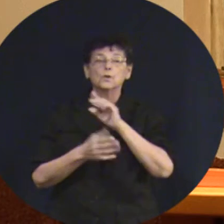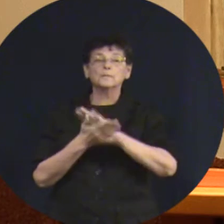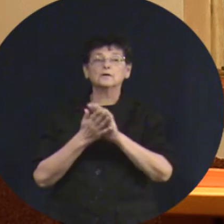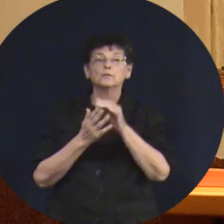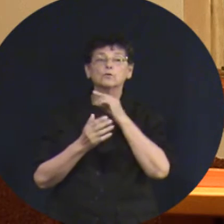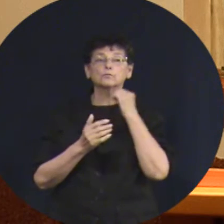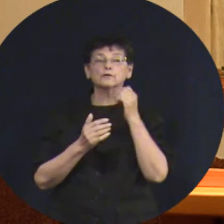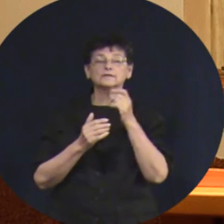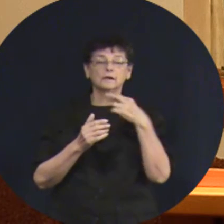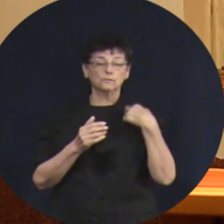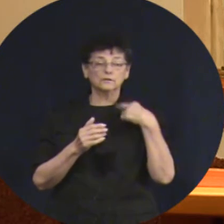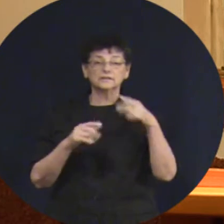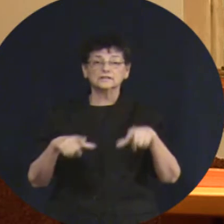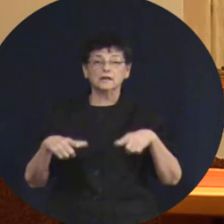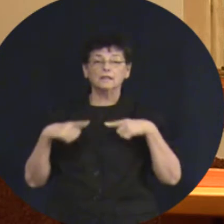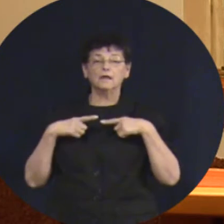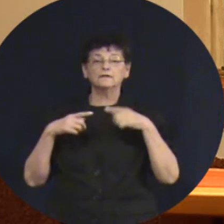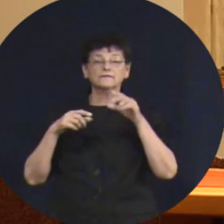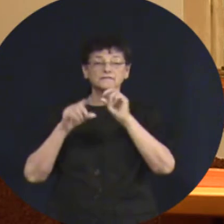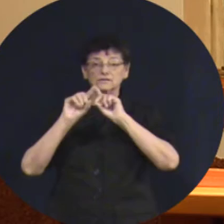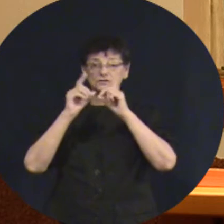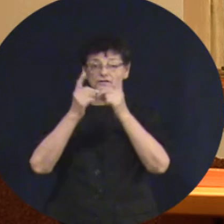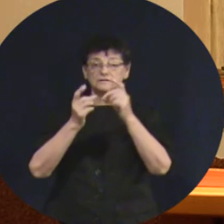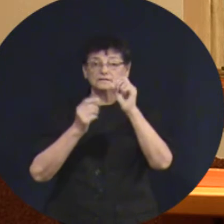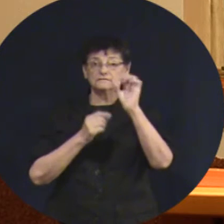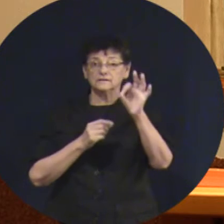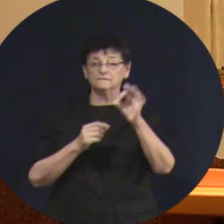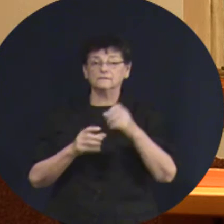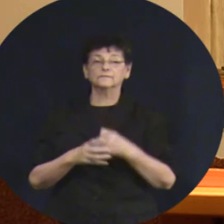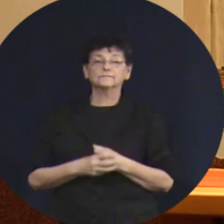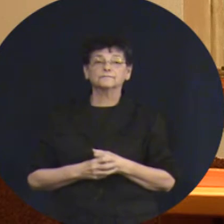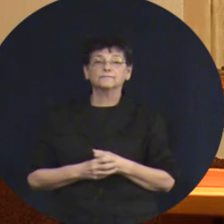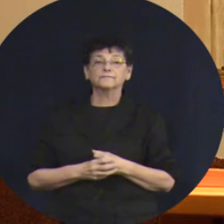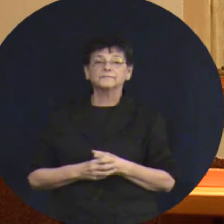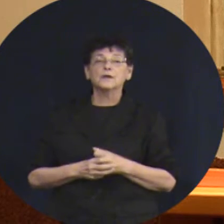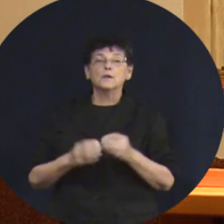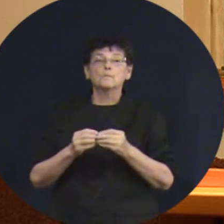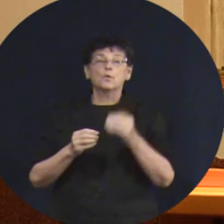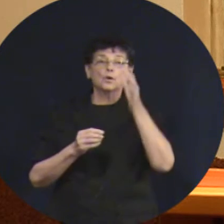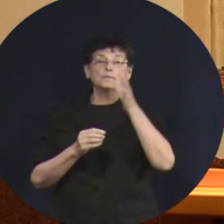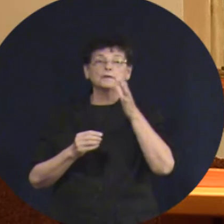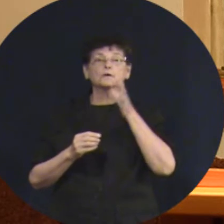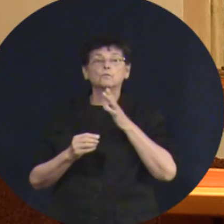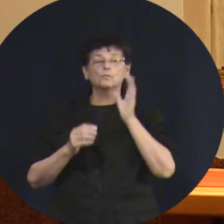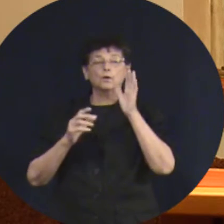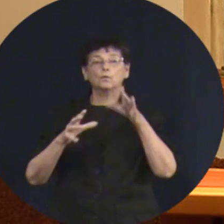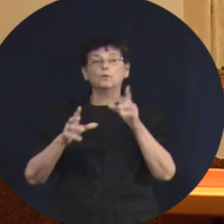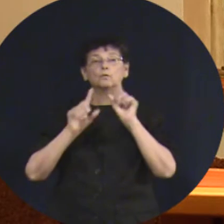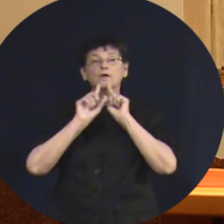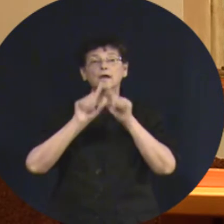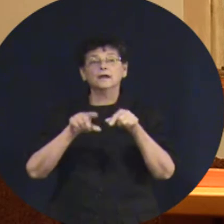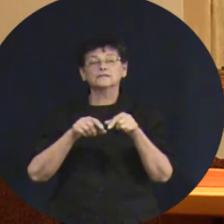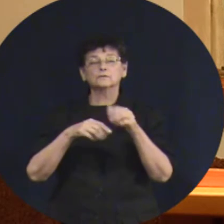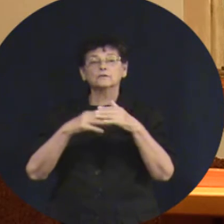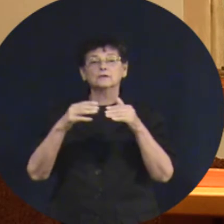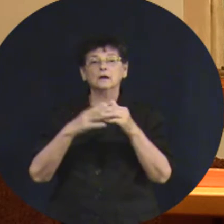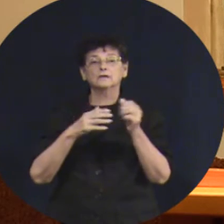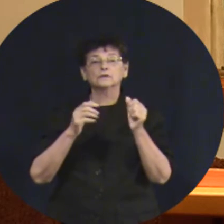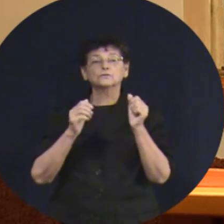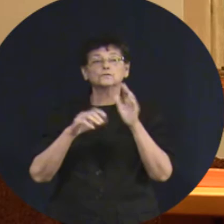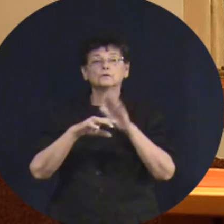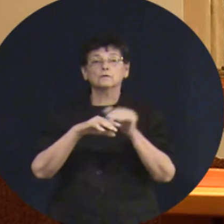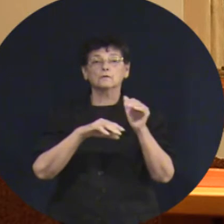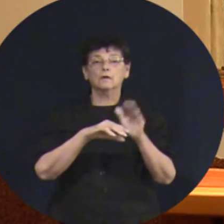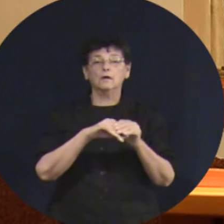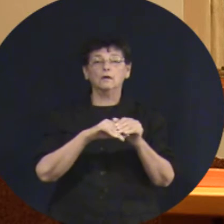priesthood and religious life in the Archdiocese of Santa Fe, that more men and women will respond with generosity to the